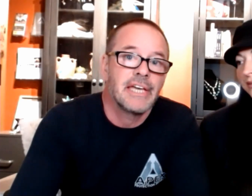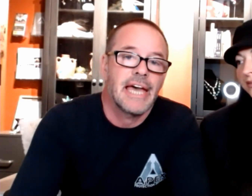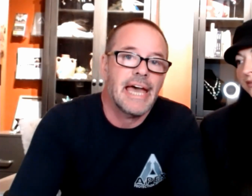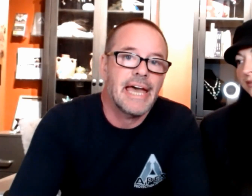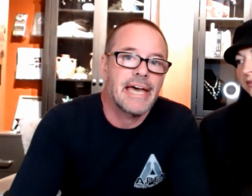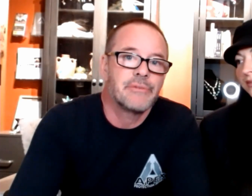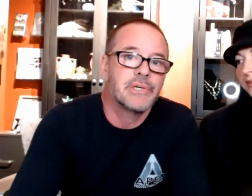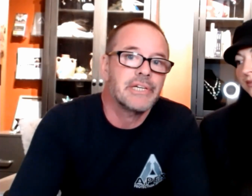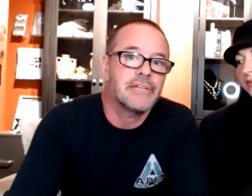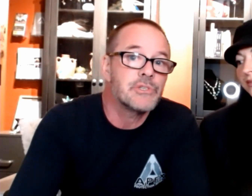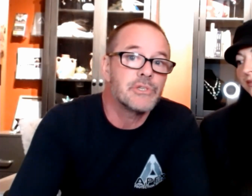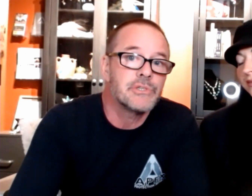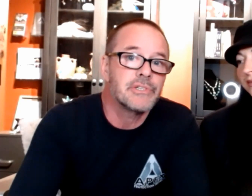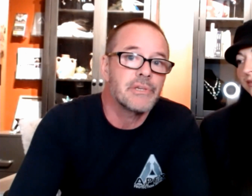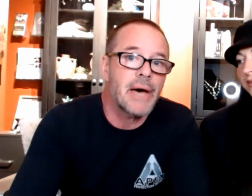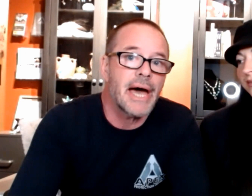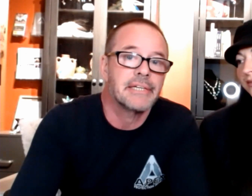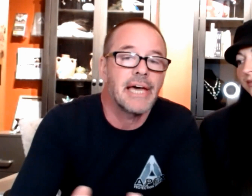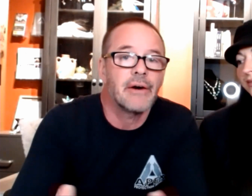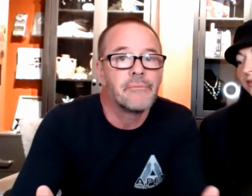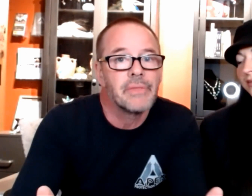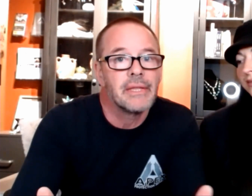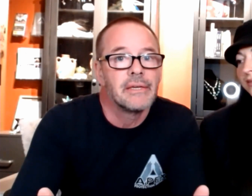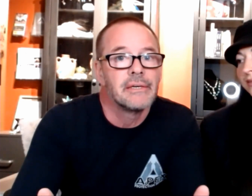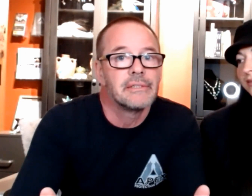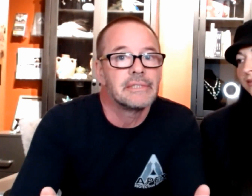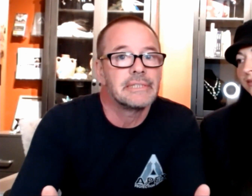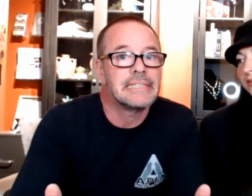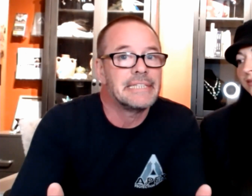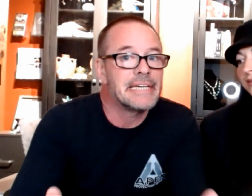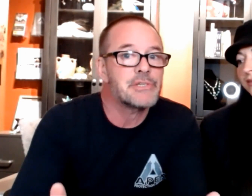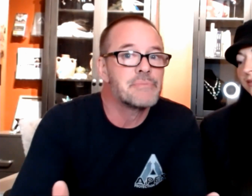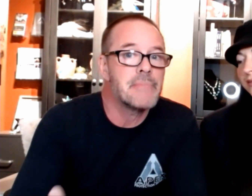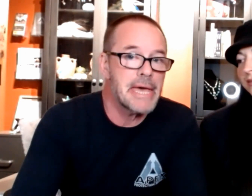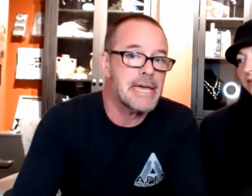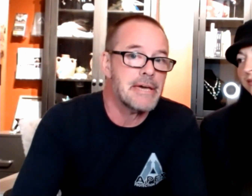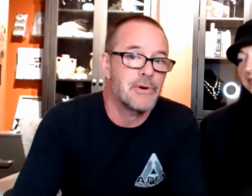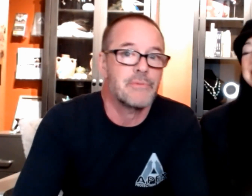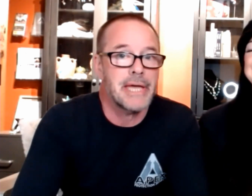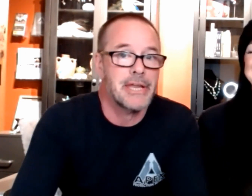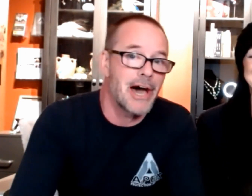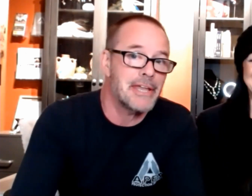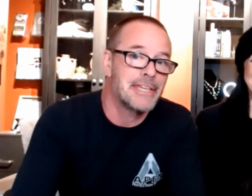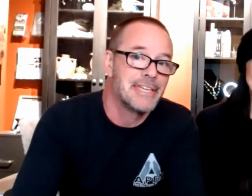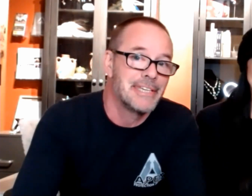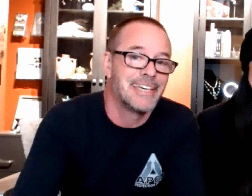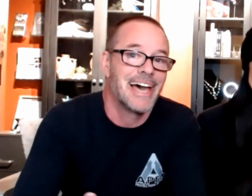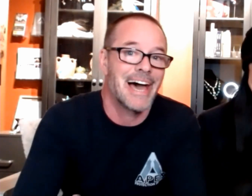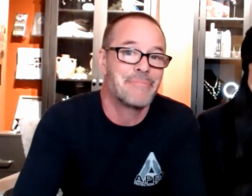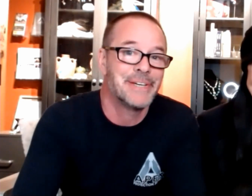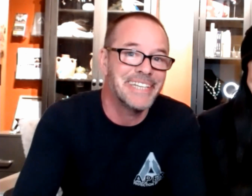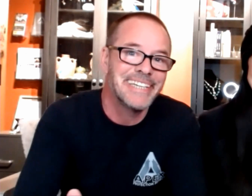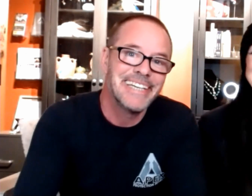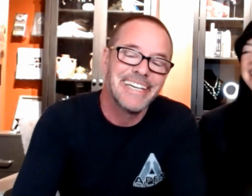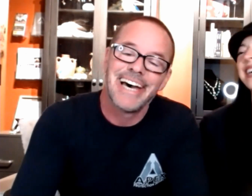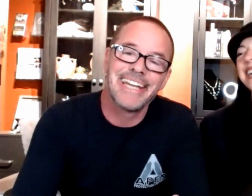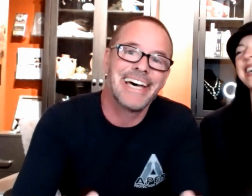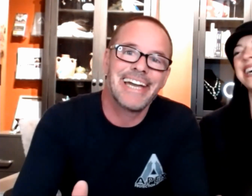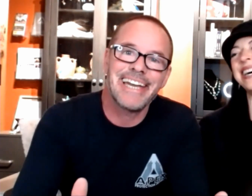live, and we're going to introduce you to the pack. Now, this may or may not